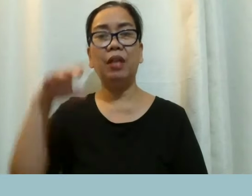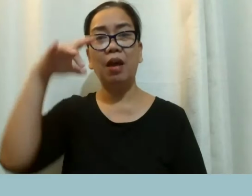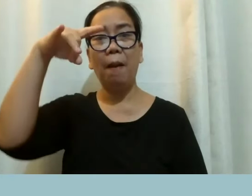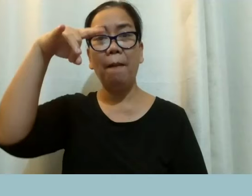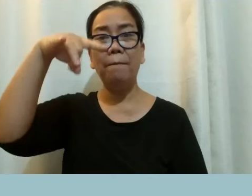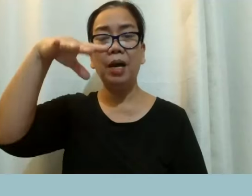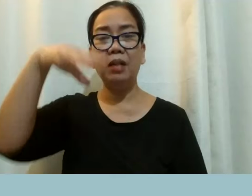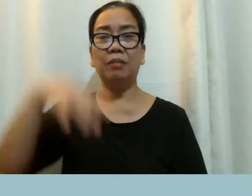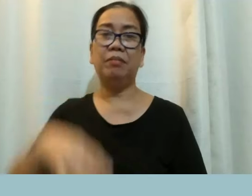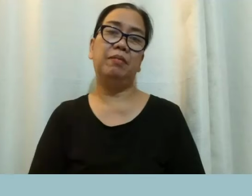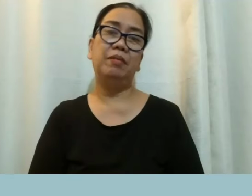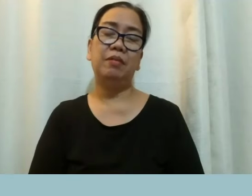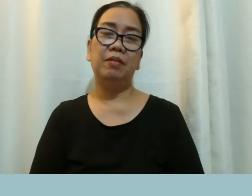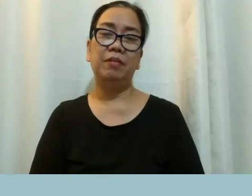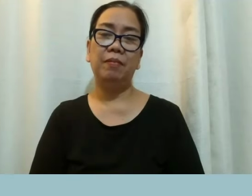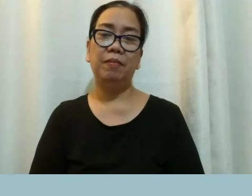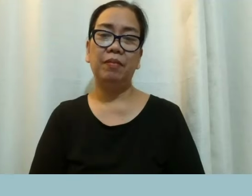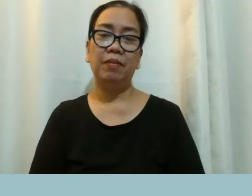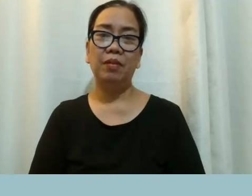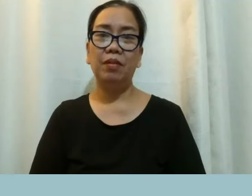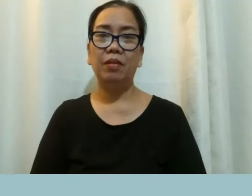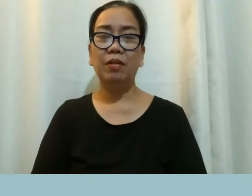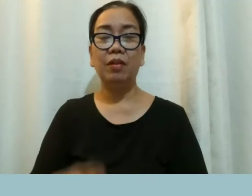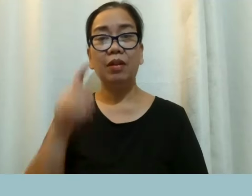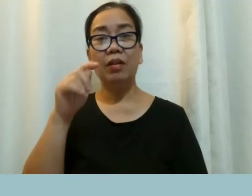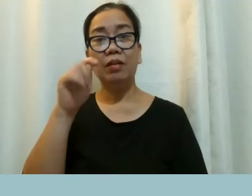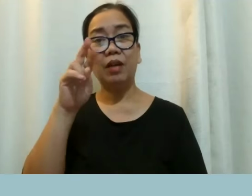transparent bulb.